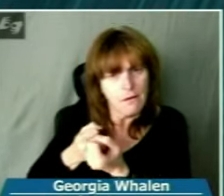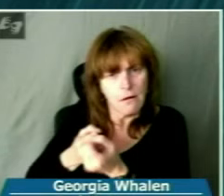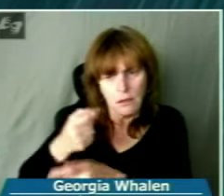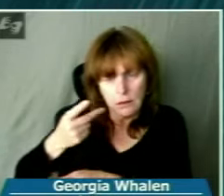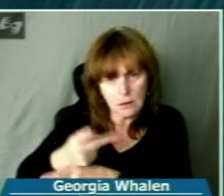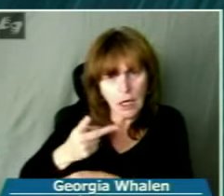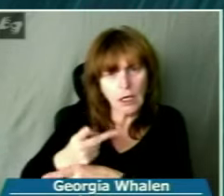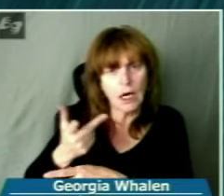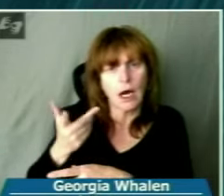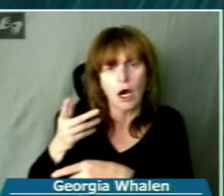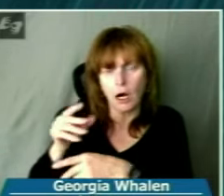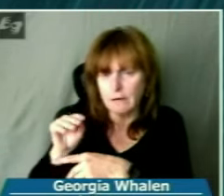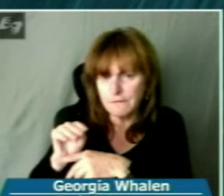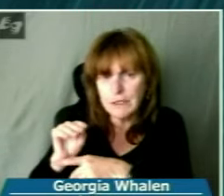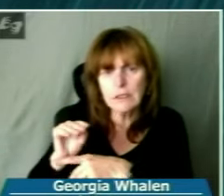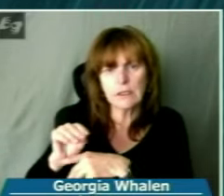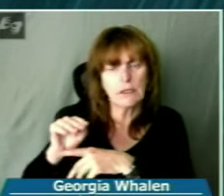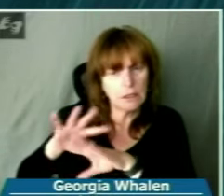go forward.